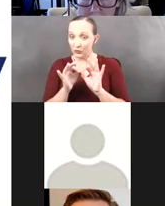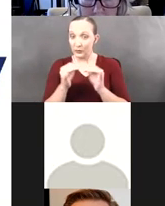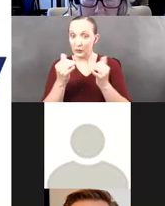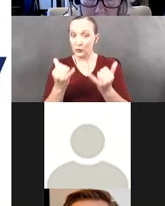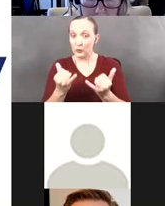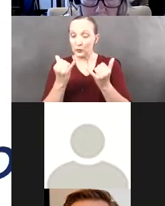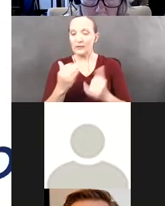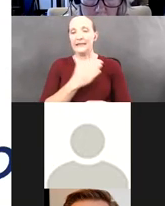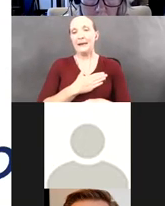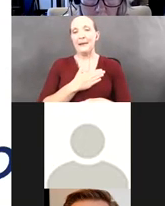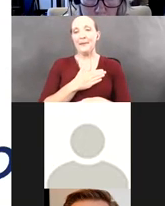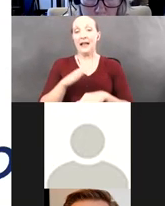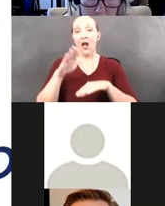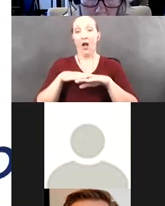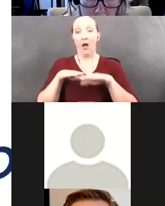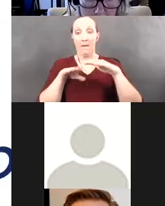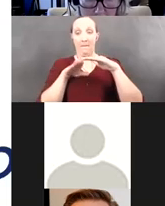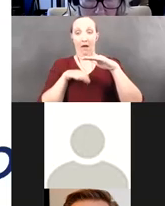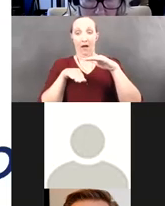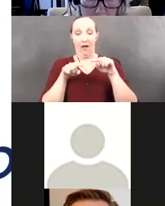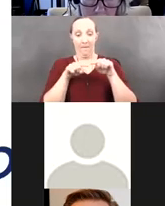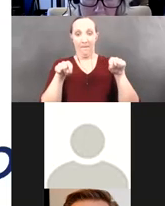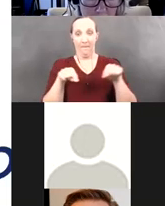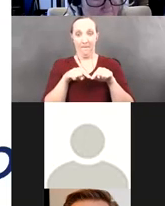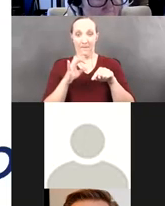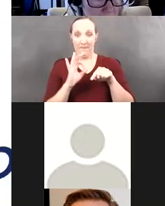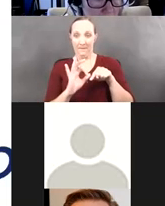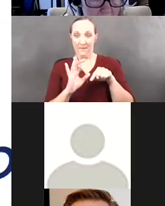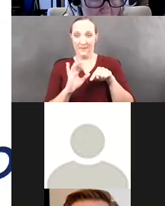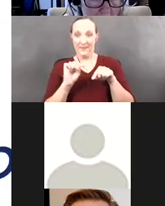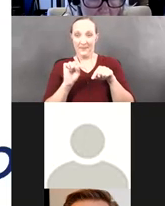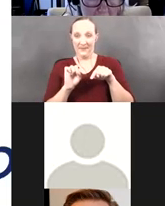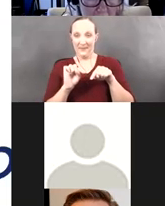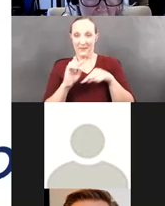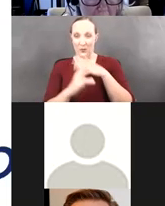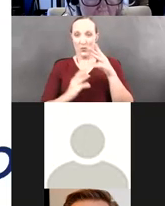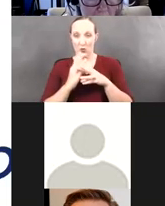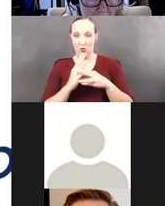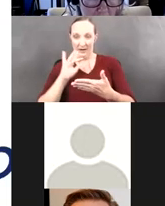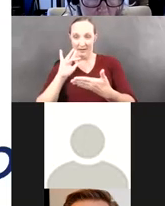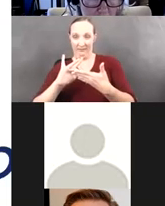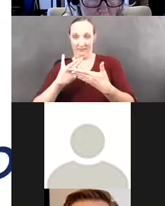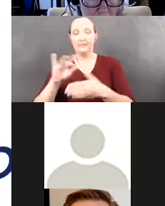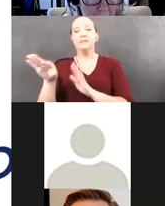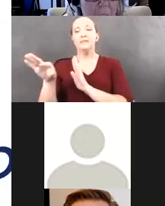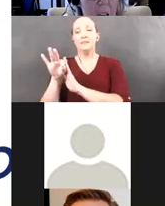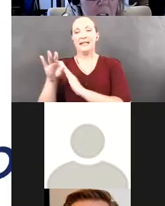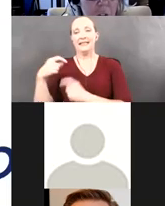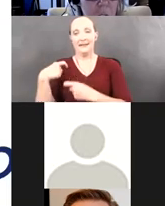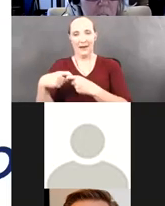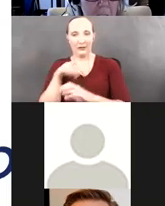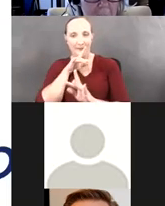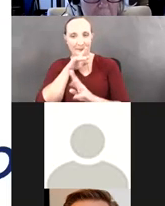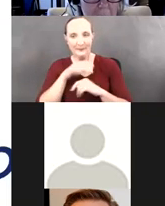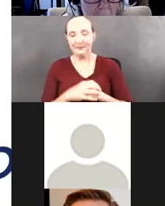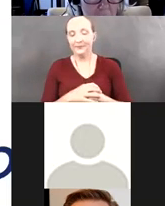interpretación please al click español, on the globe por icon favor at the haga clic bottom en of the el screen icono and del globo select que está en pie de la Spanish. página y If you seleccione